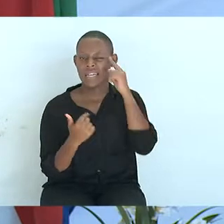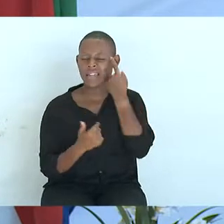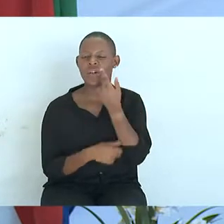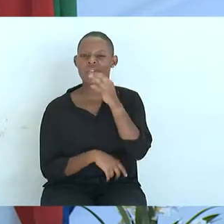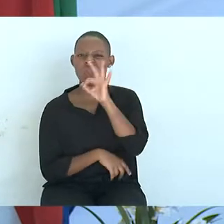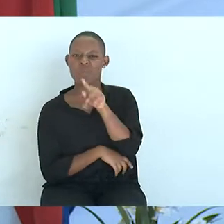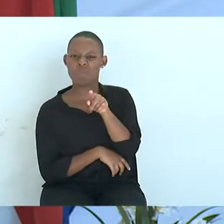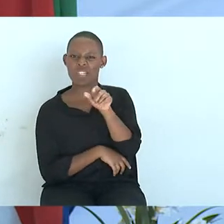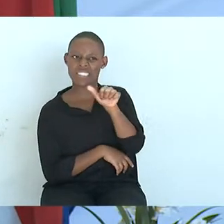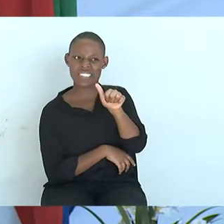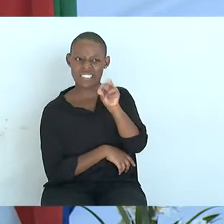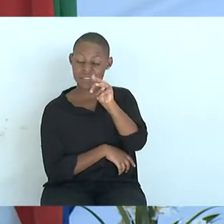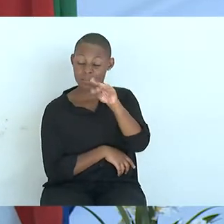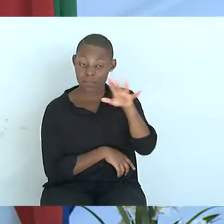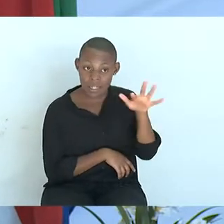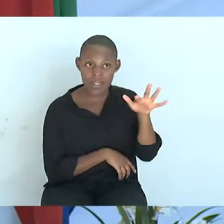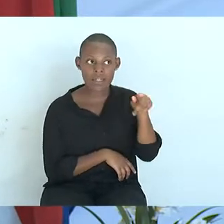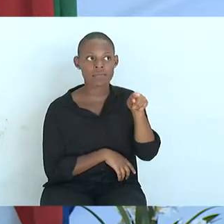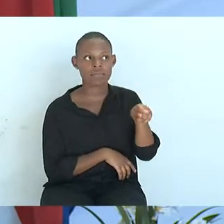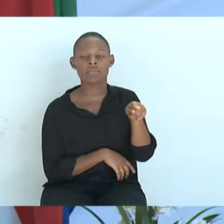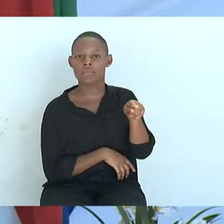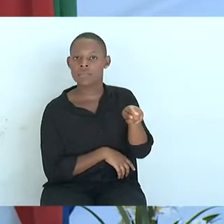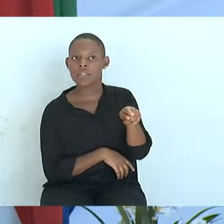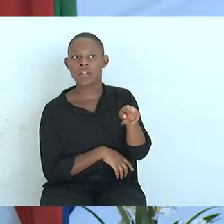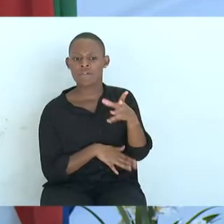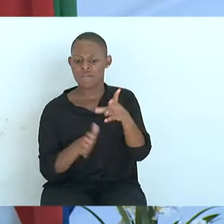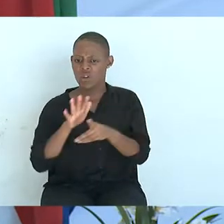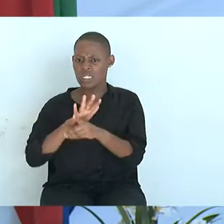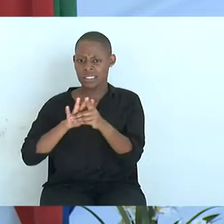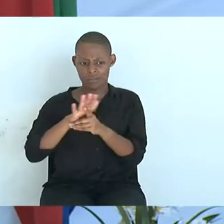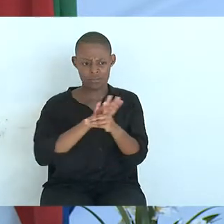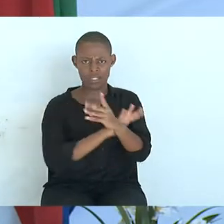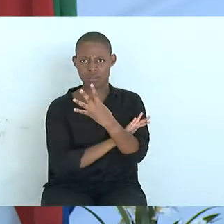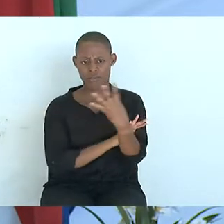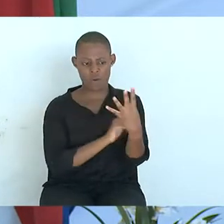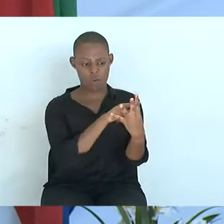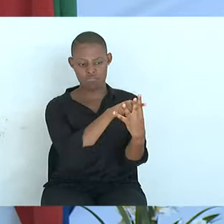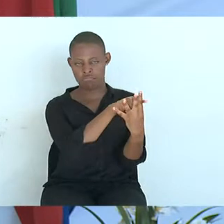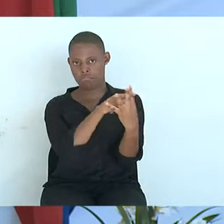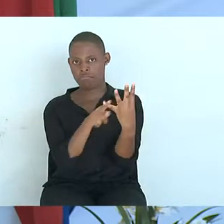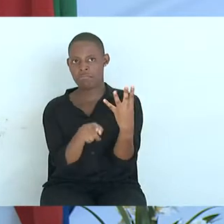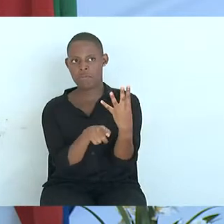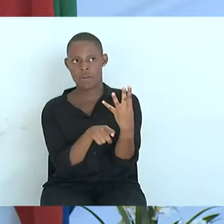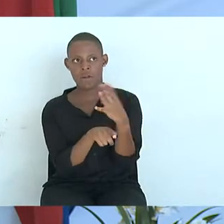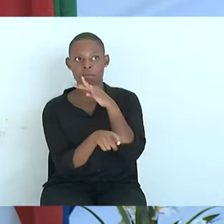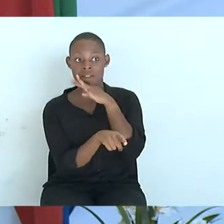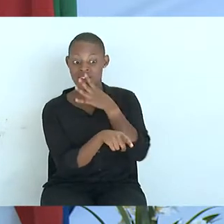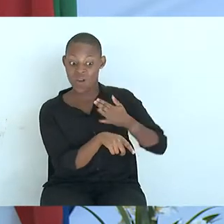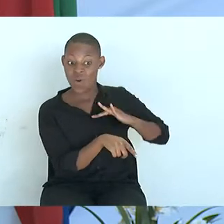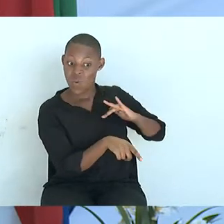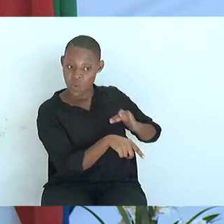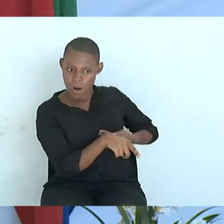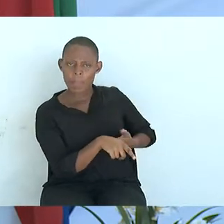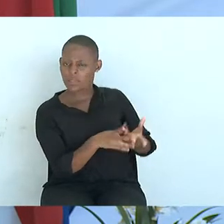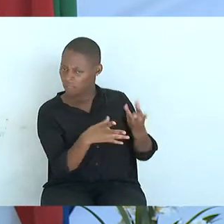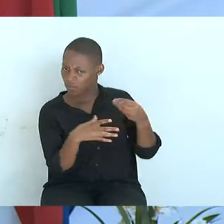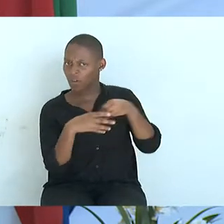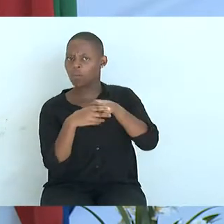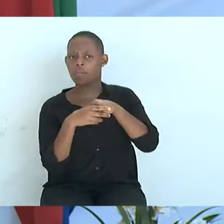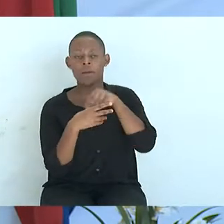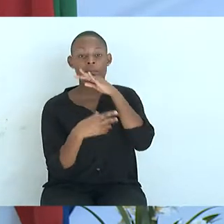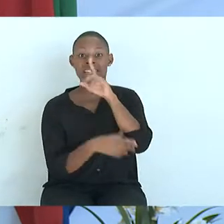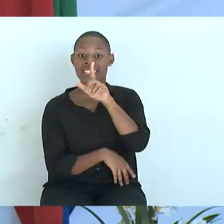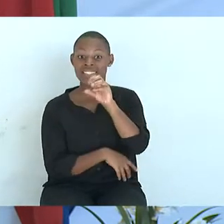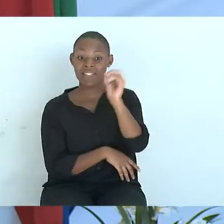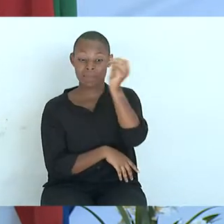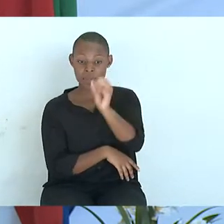million people residing in these 4 districts, and 53 of these are women, and 70% are